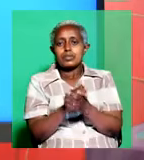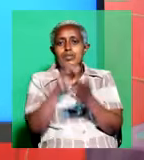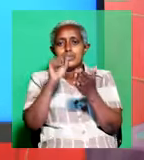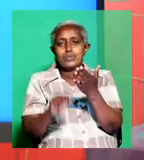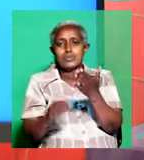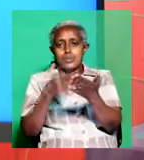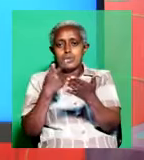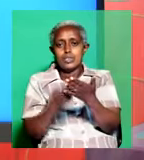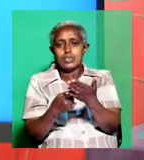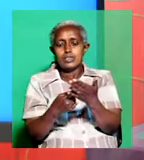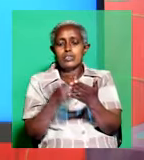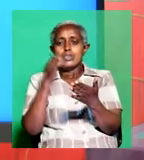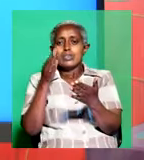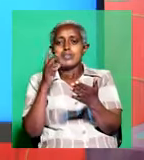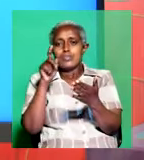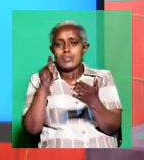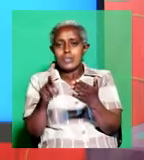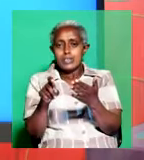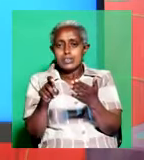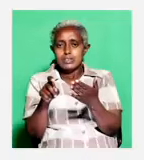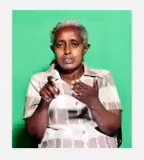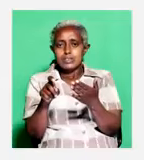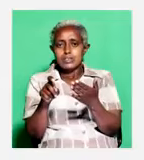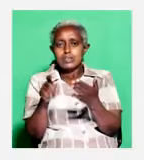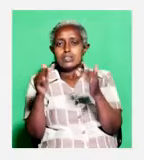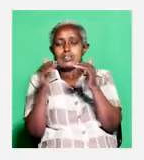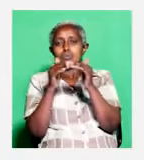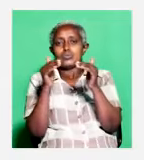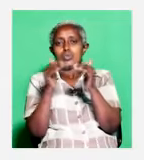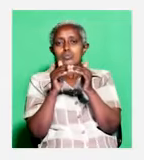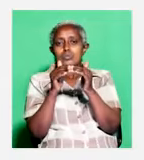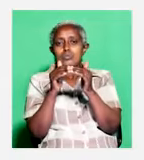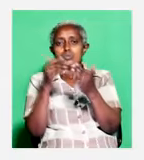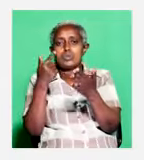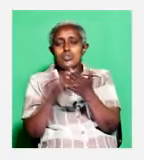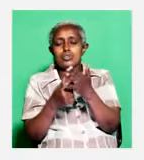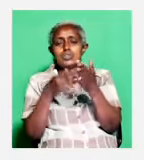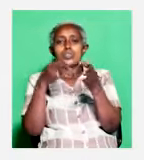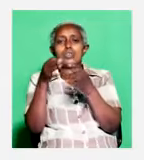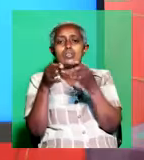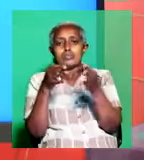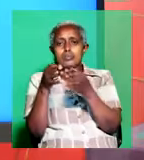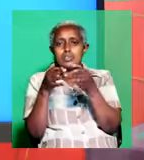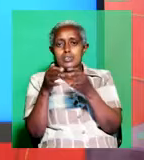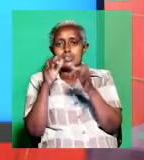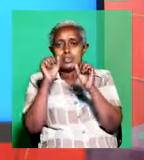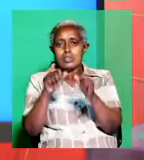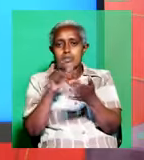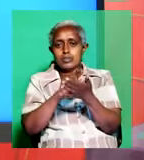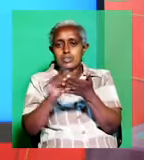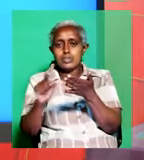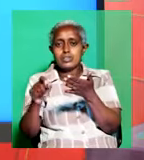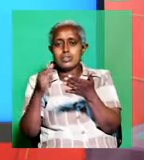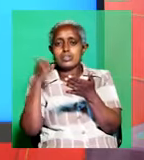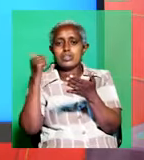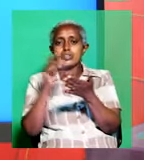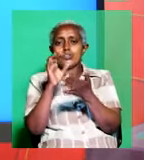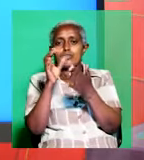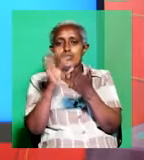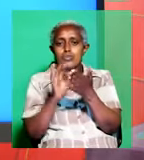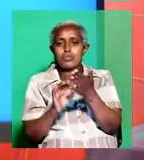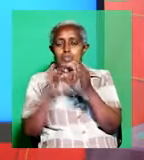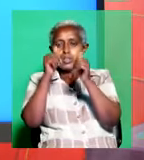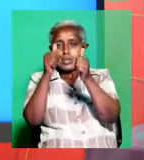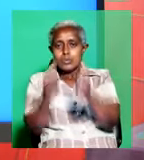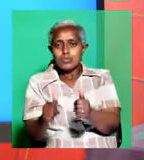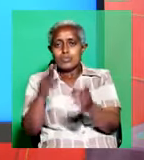So here f of x is equal to this expression can be written in other form. Since absolute value